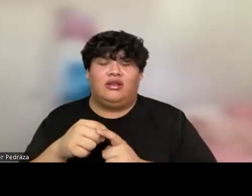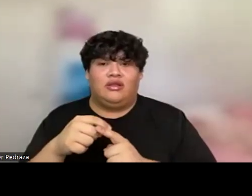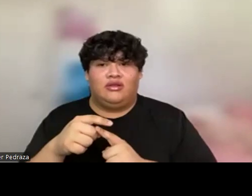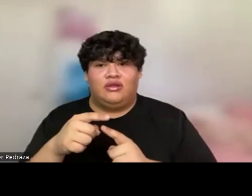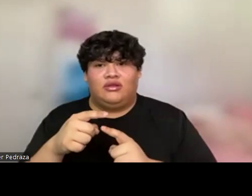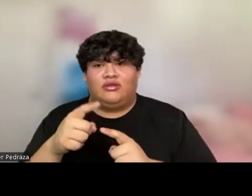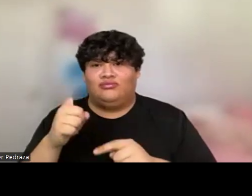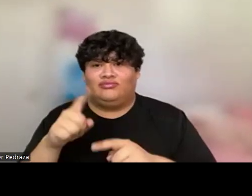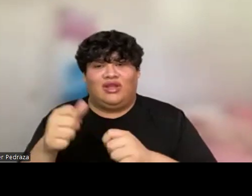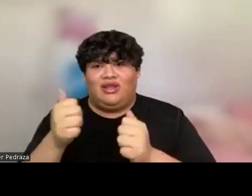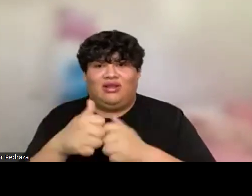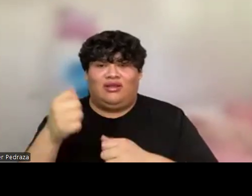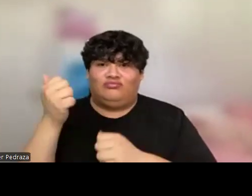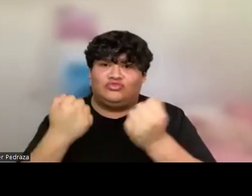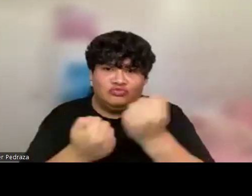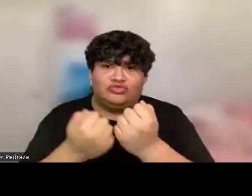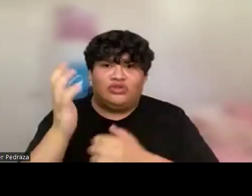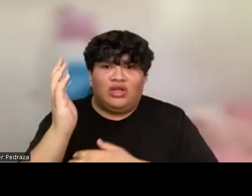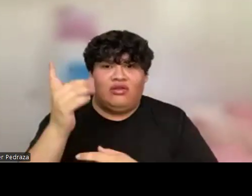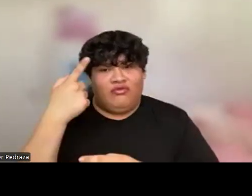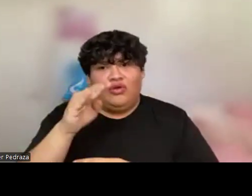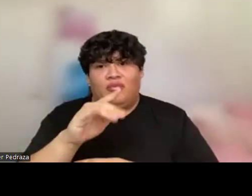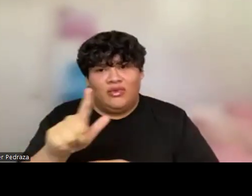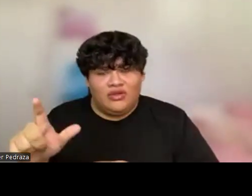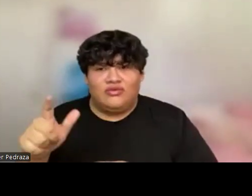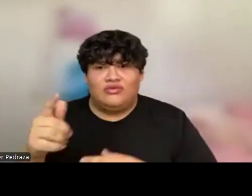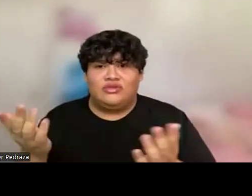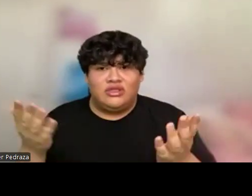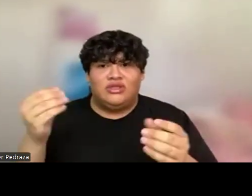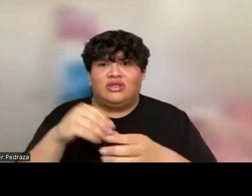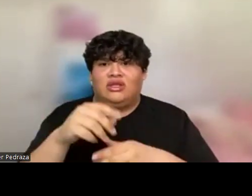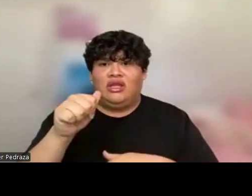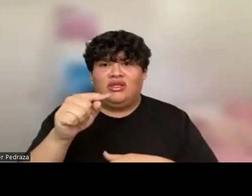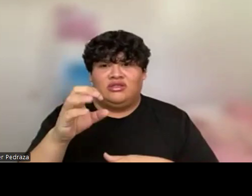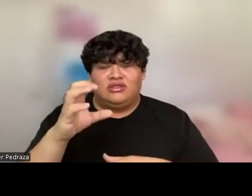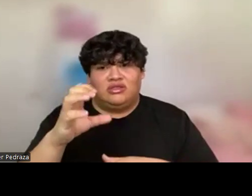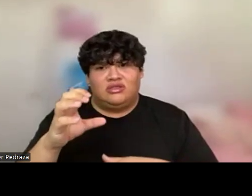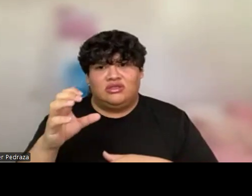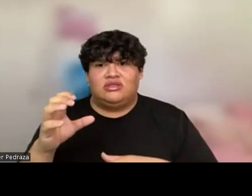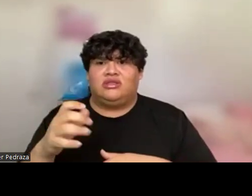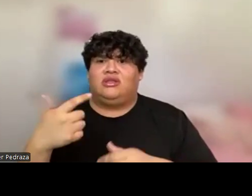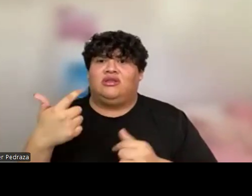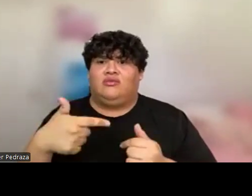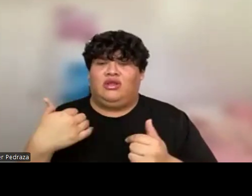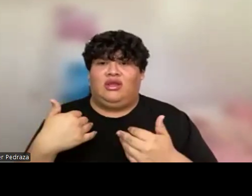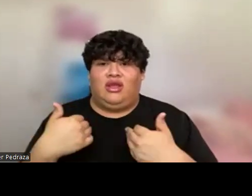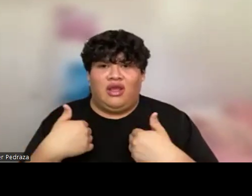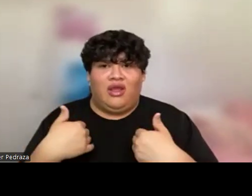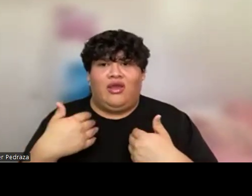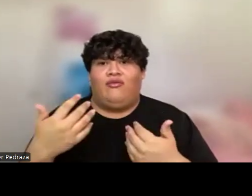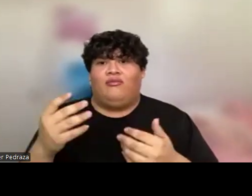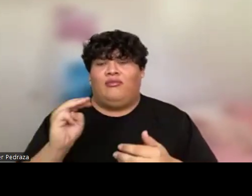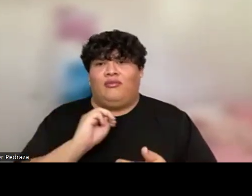specifically, advocate for bills here as the EDJCC, we actually, members